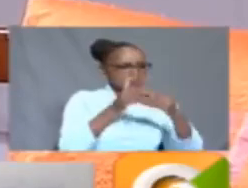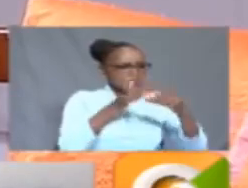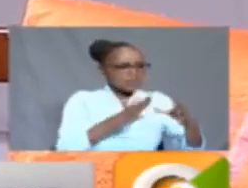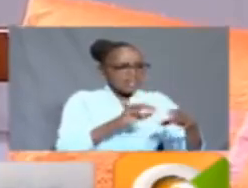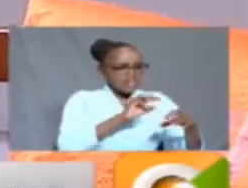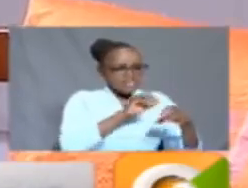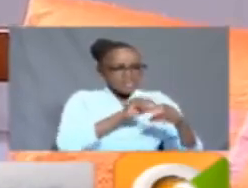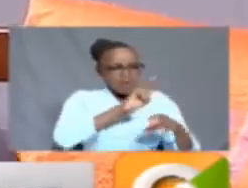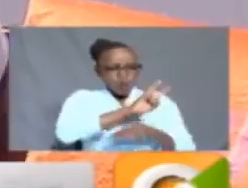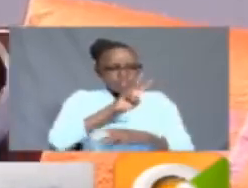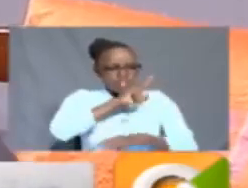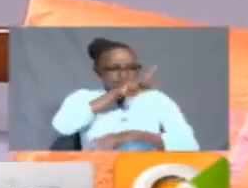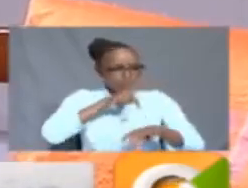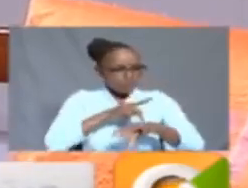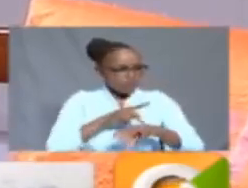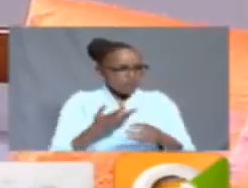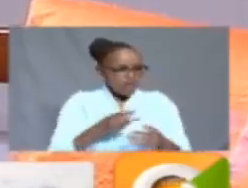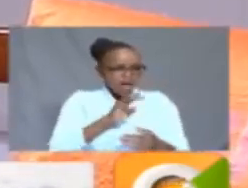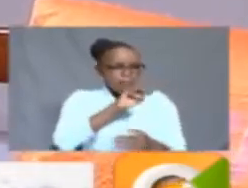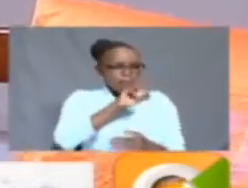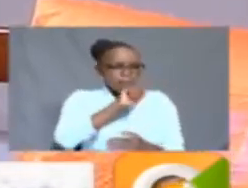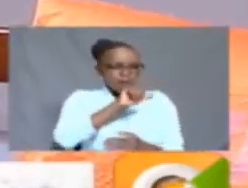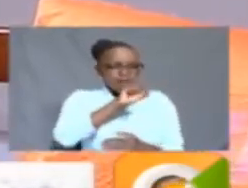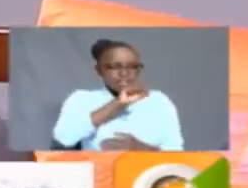Mm. Masabai,